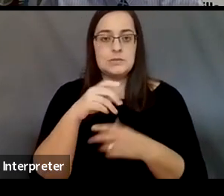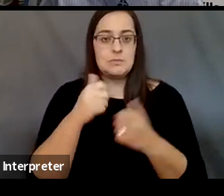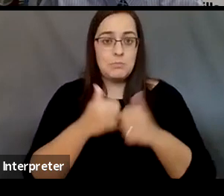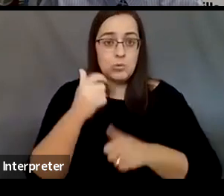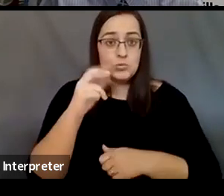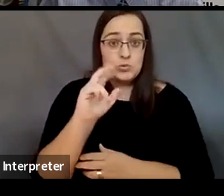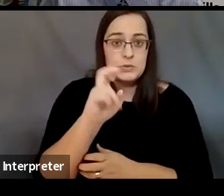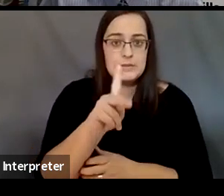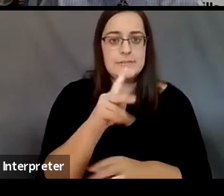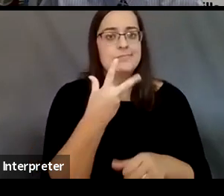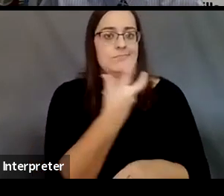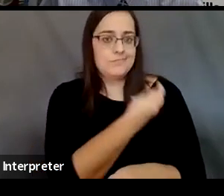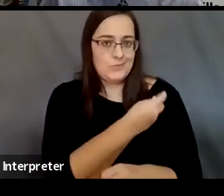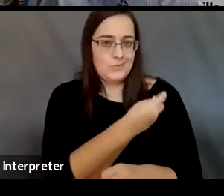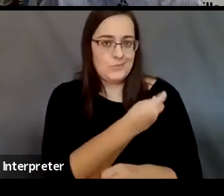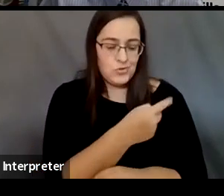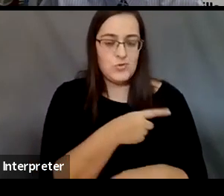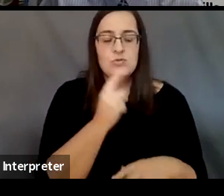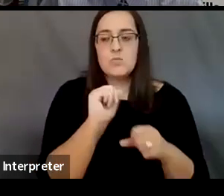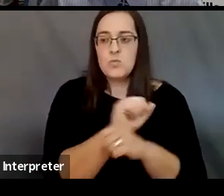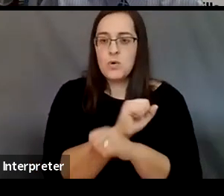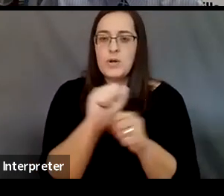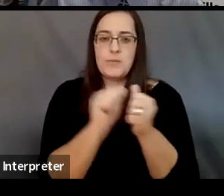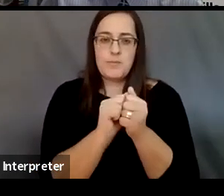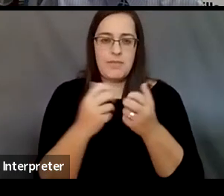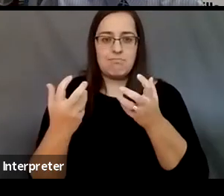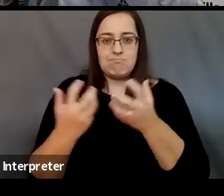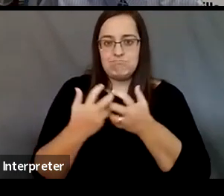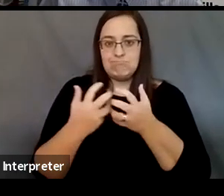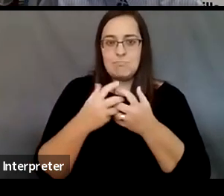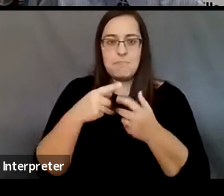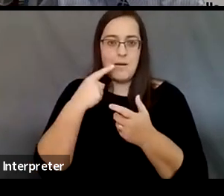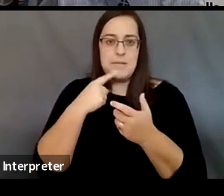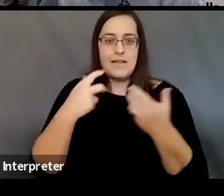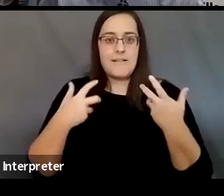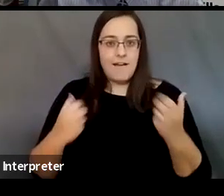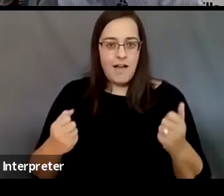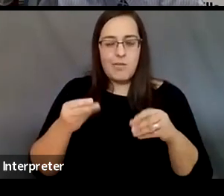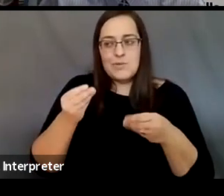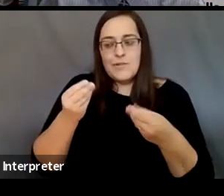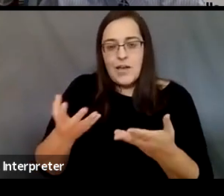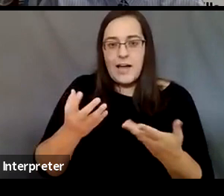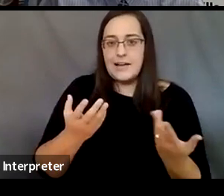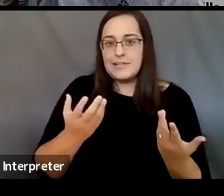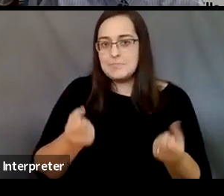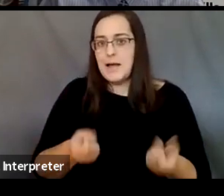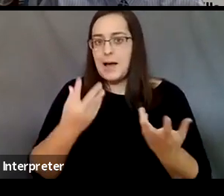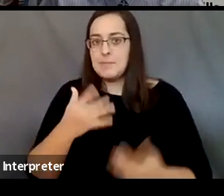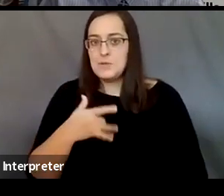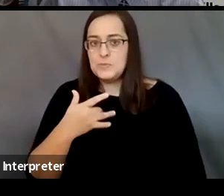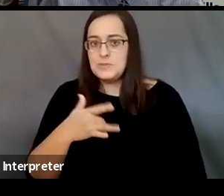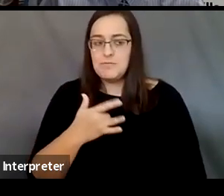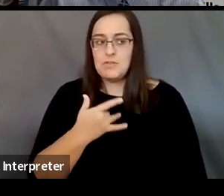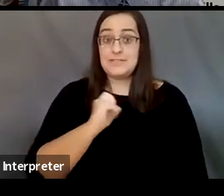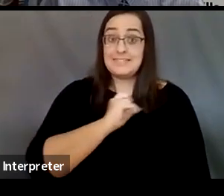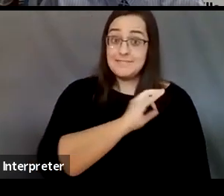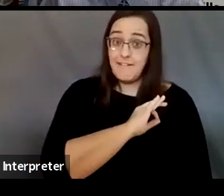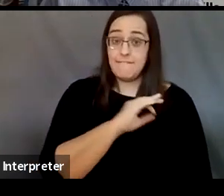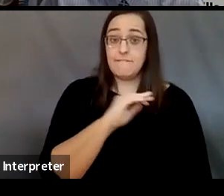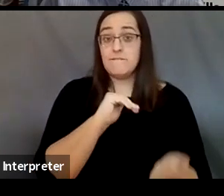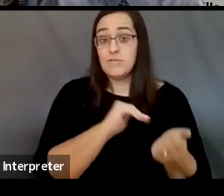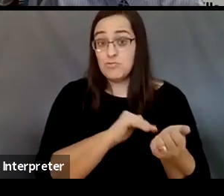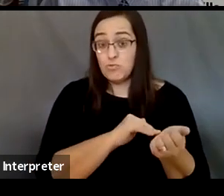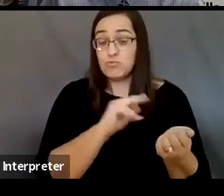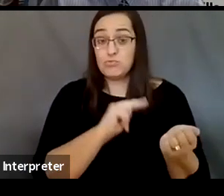And we're working with our partners at the Public Health Department to provide them with our estimates on staff and folks here